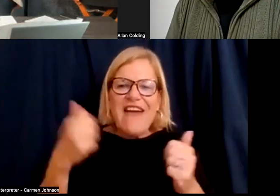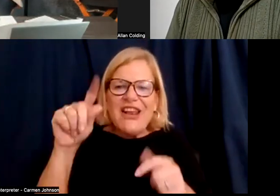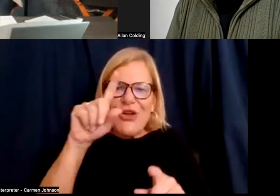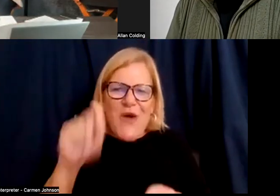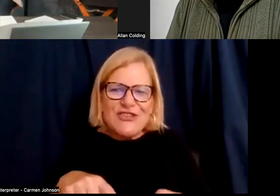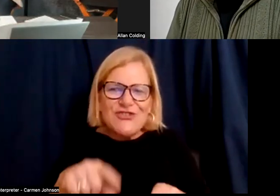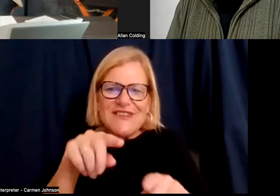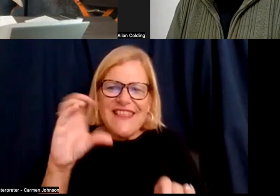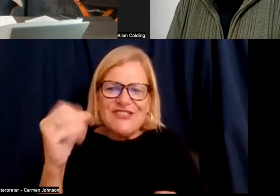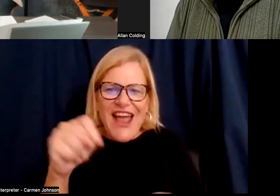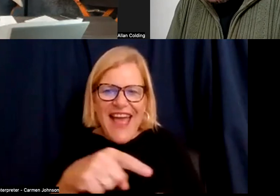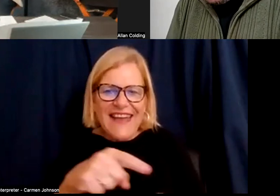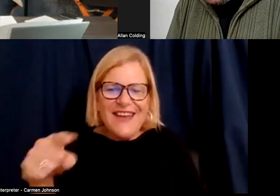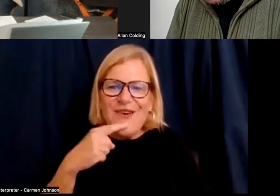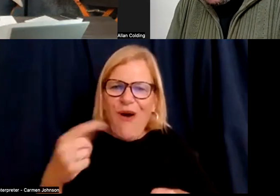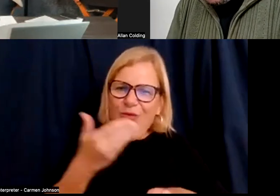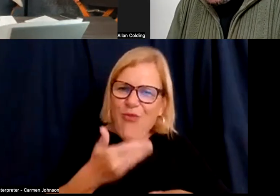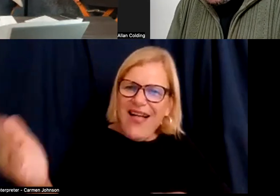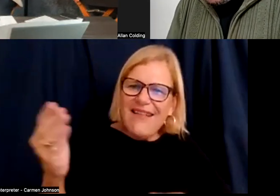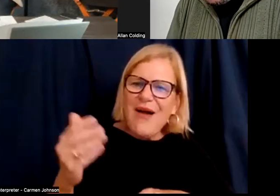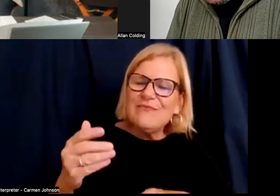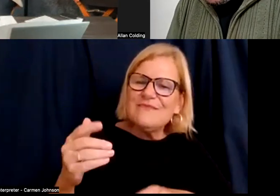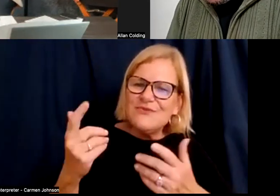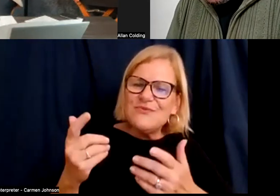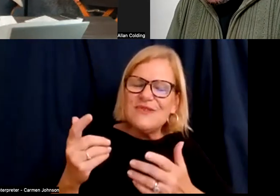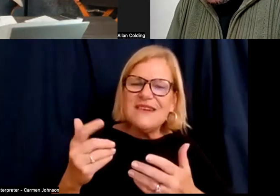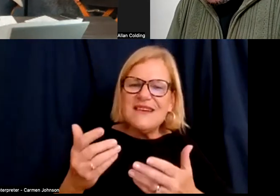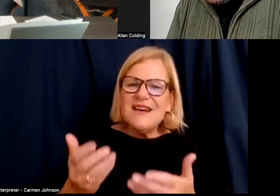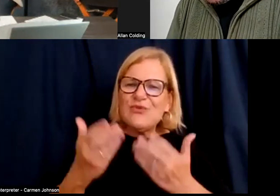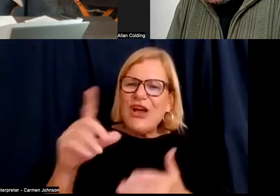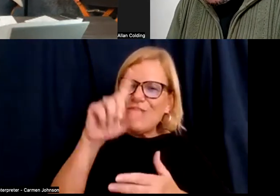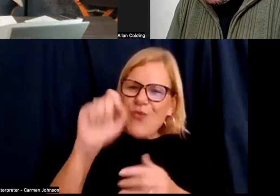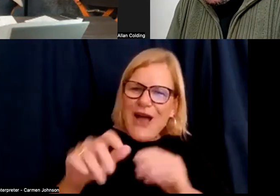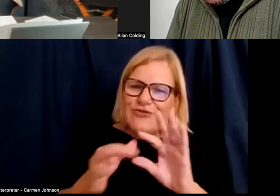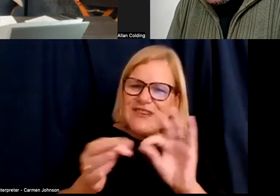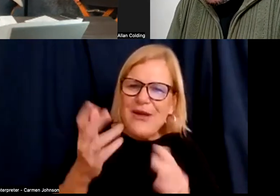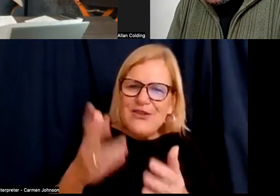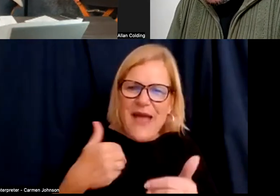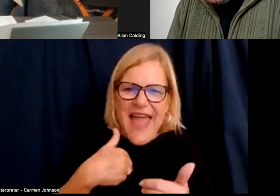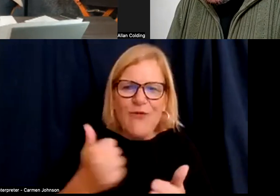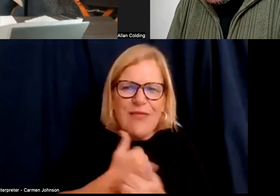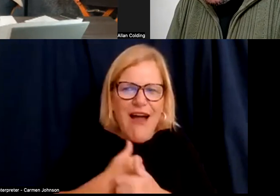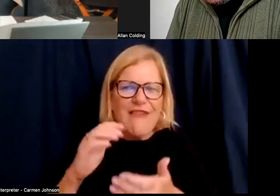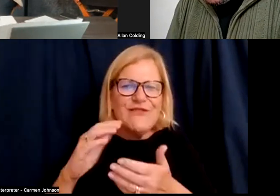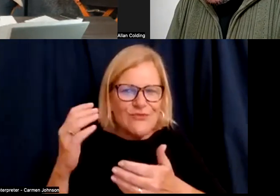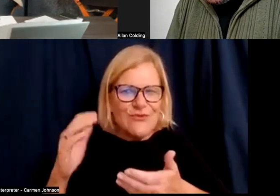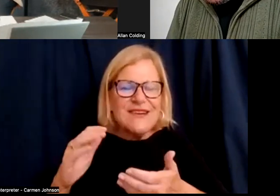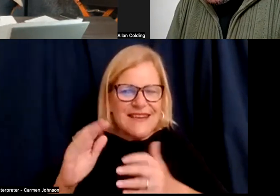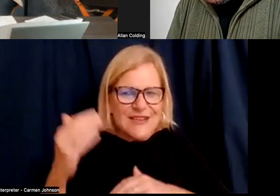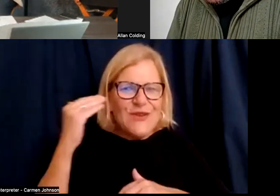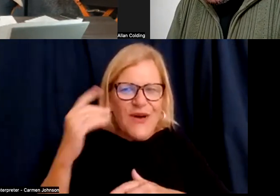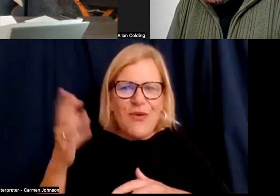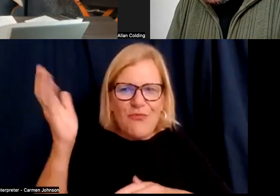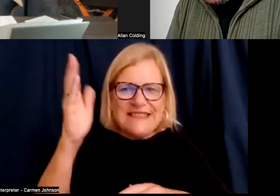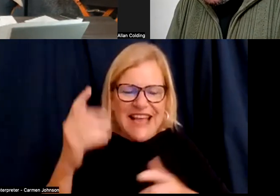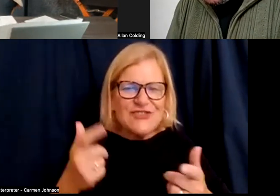questions in the chat. You are welcome to present your questions or comments that you may have. We would love to get to them at any time during the presentation.